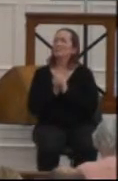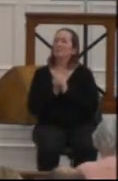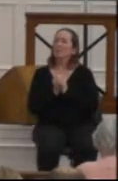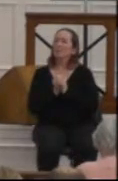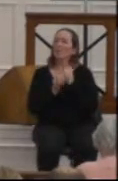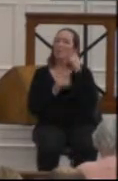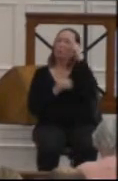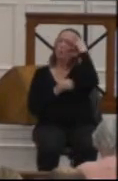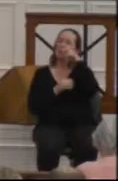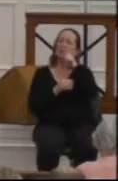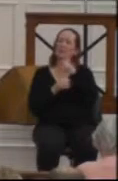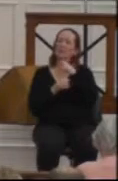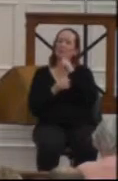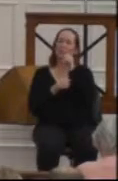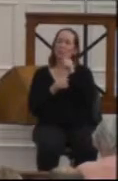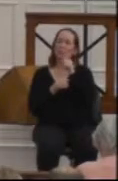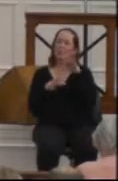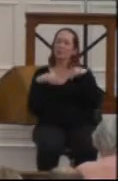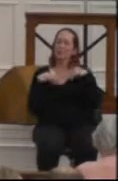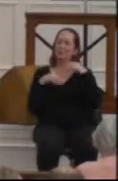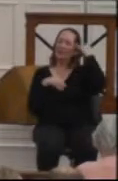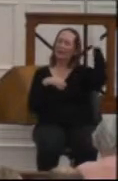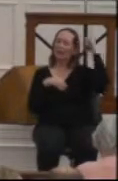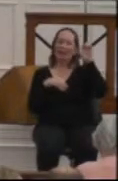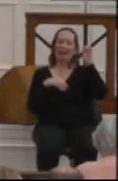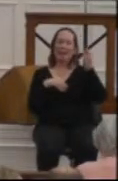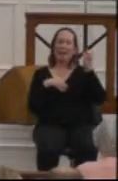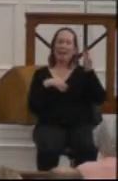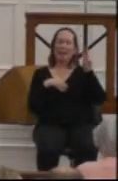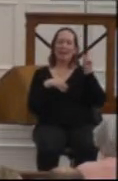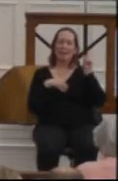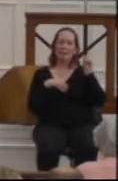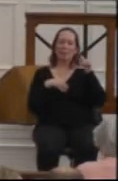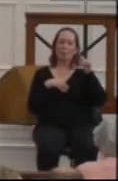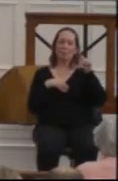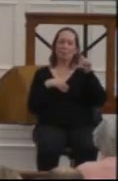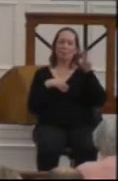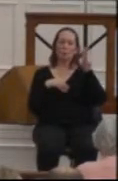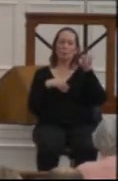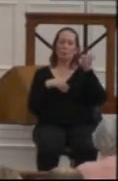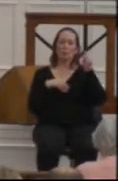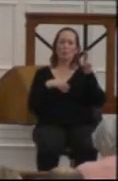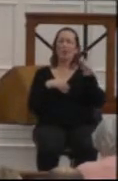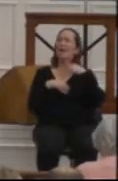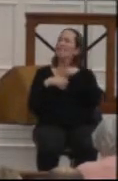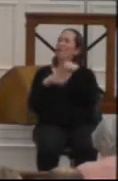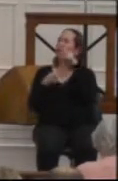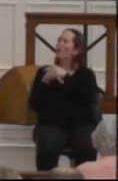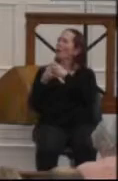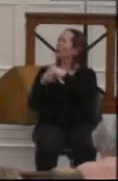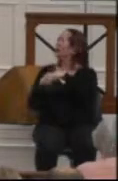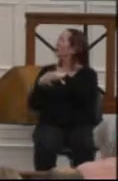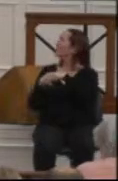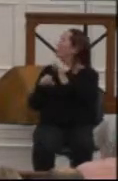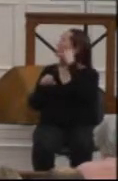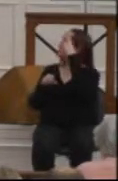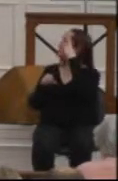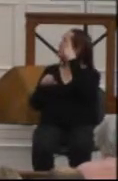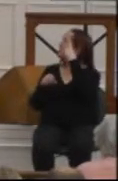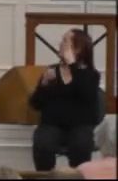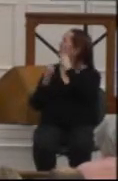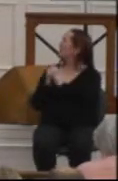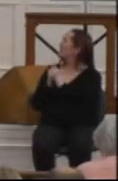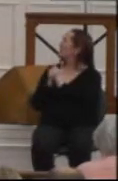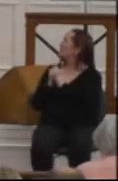is because I have a hard time recognizing that this